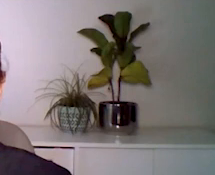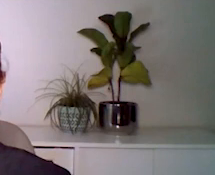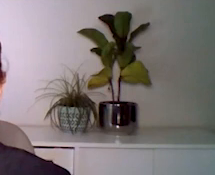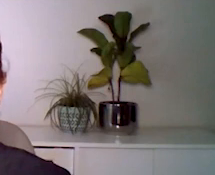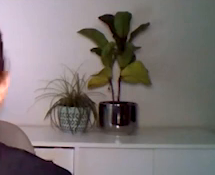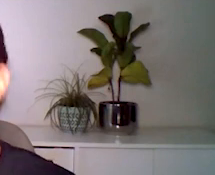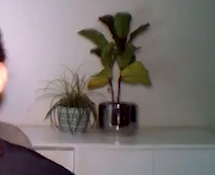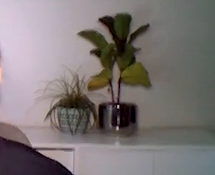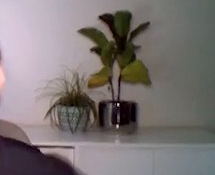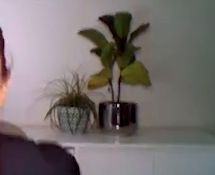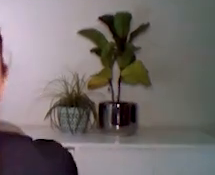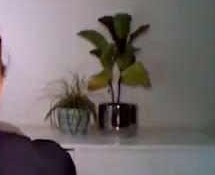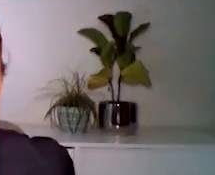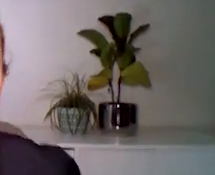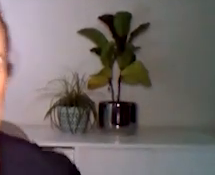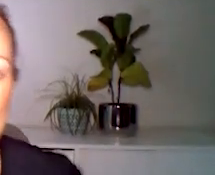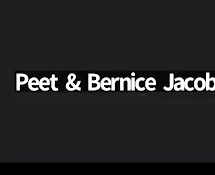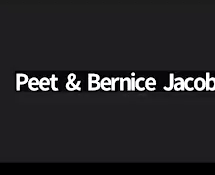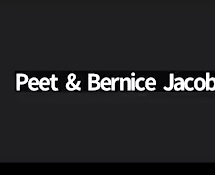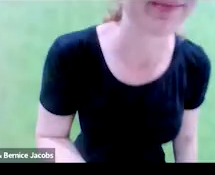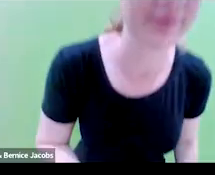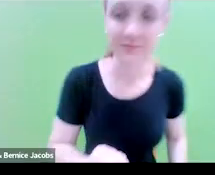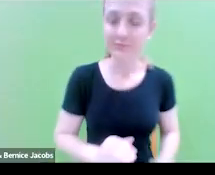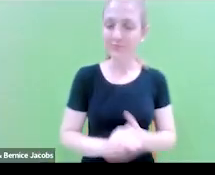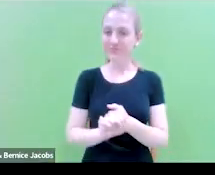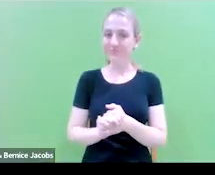Chizwe, anything from your side?